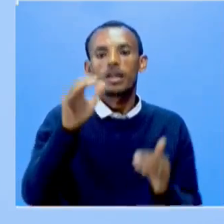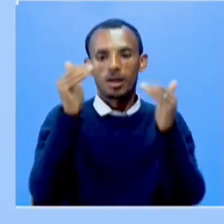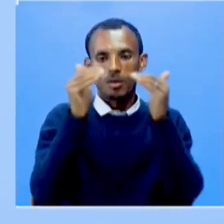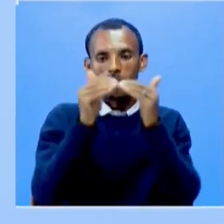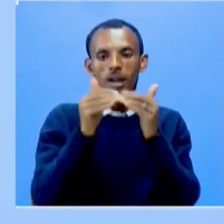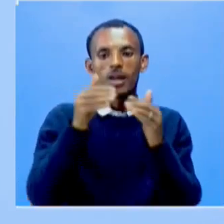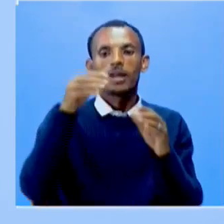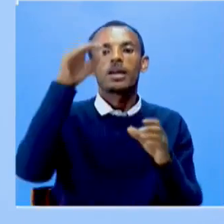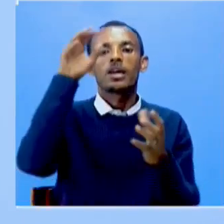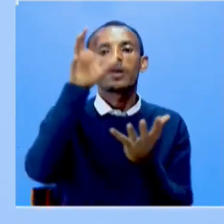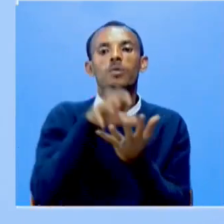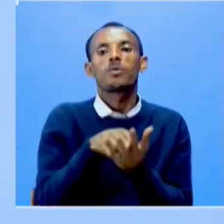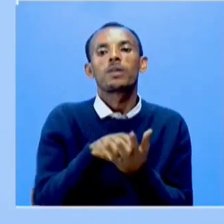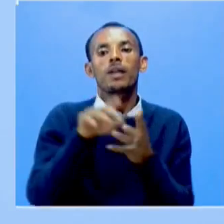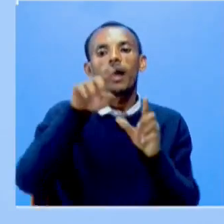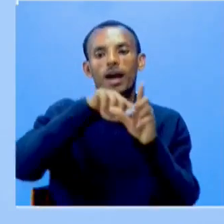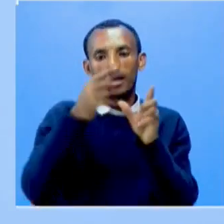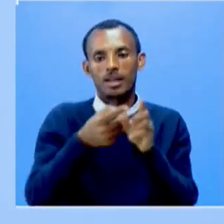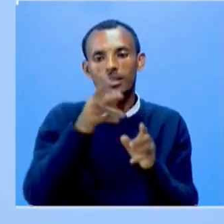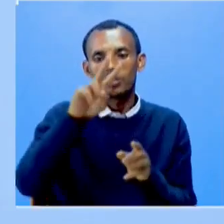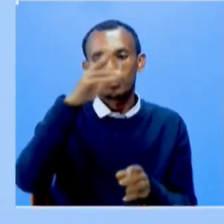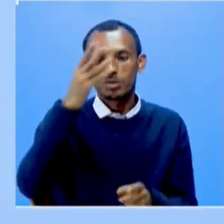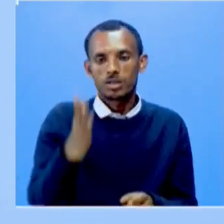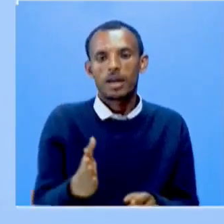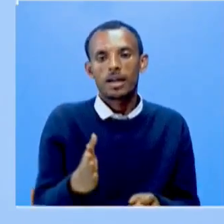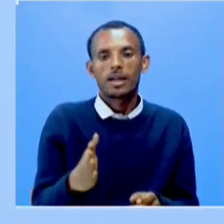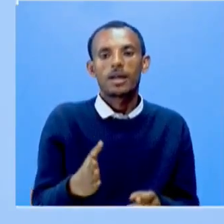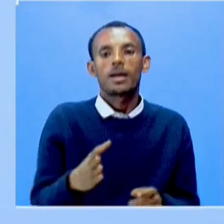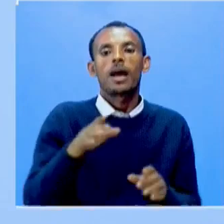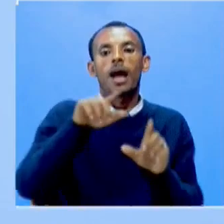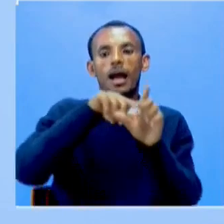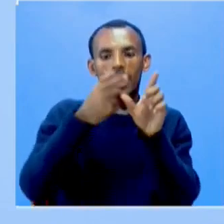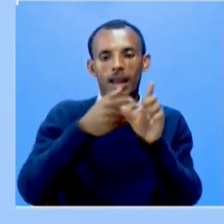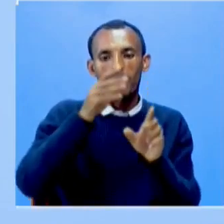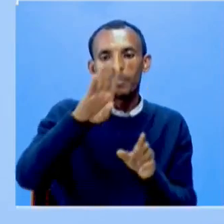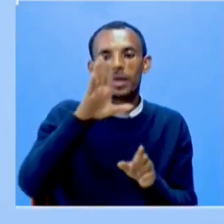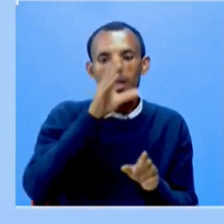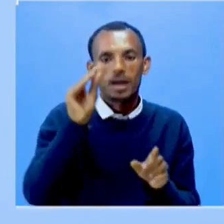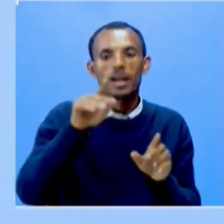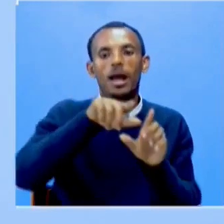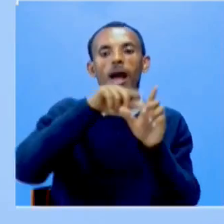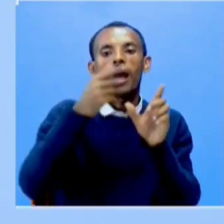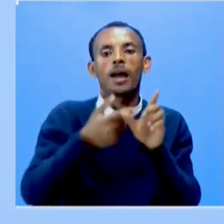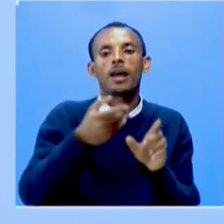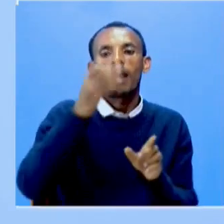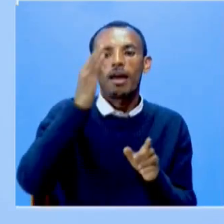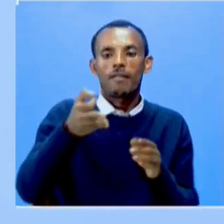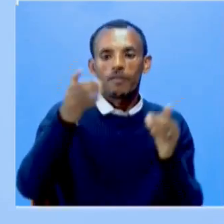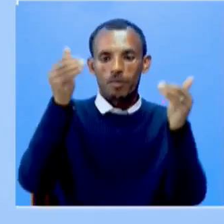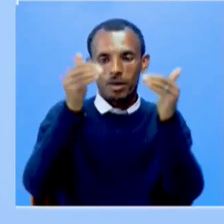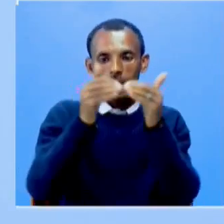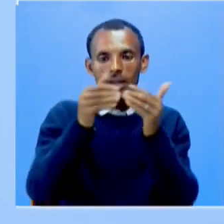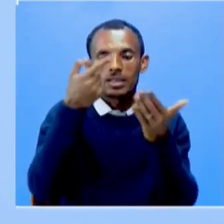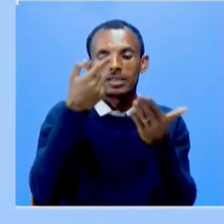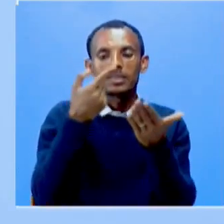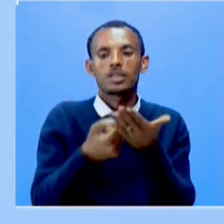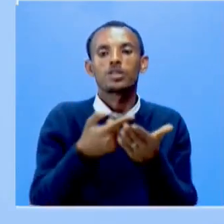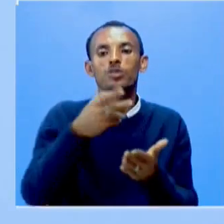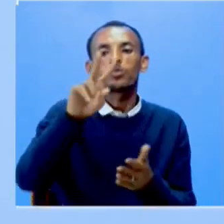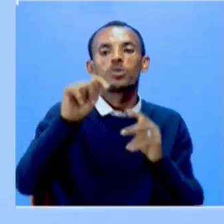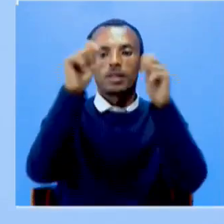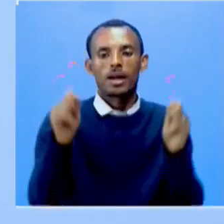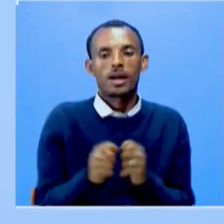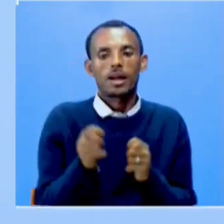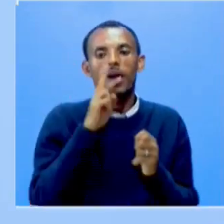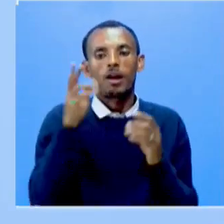included angle between the two sides, angle B and angle F, are congruent, then these two triangles